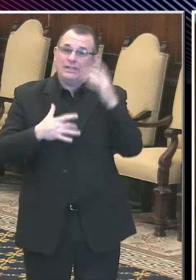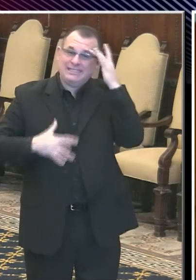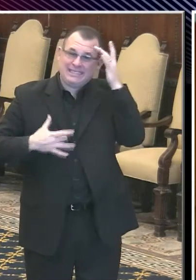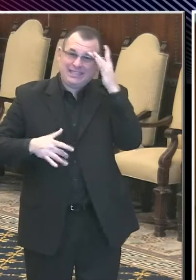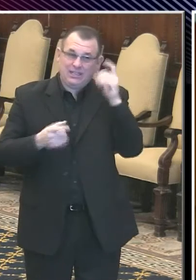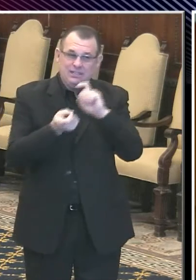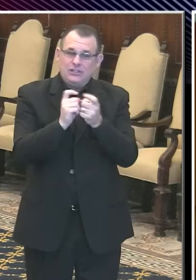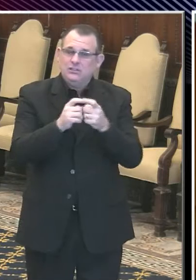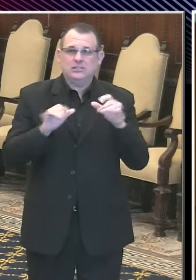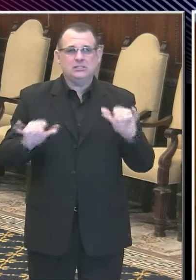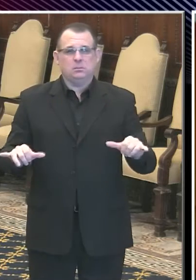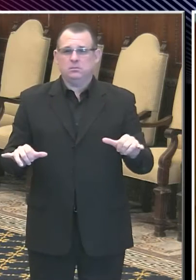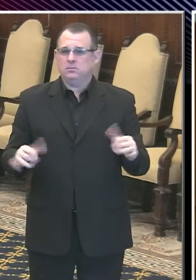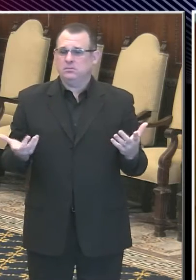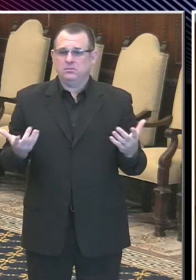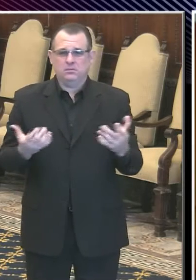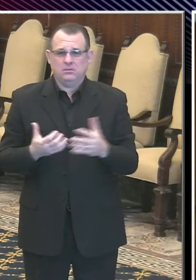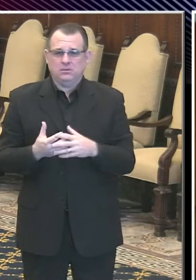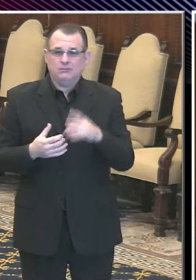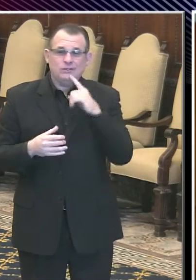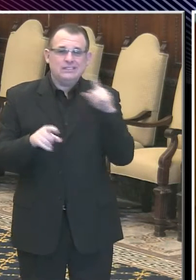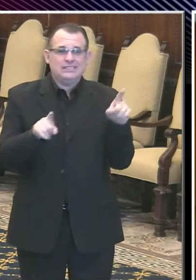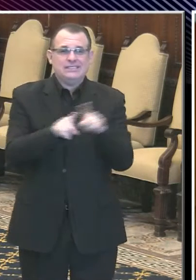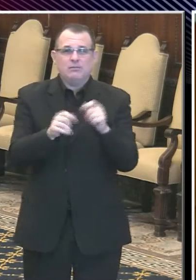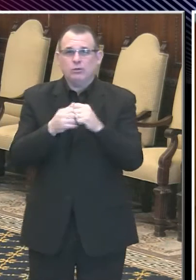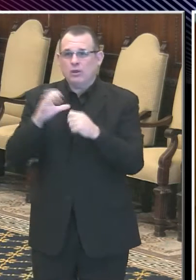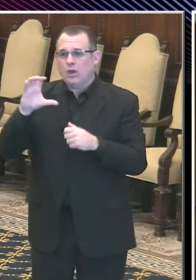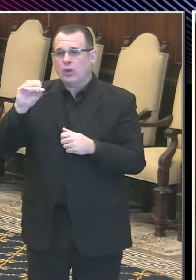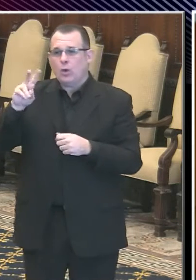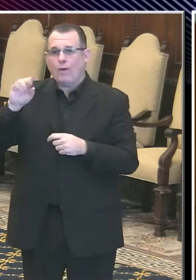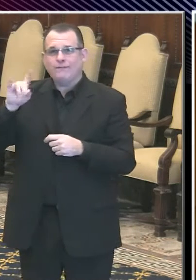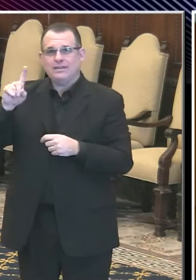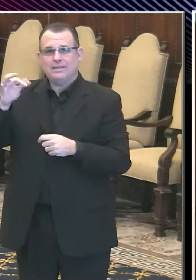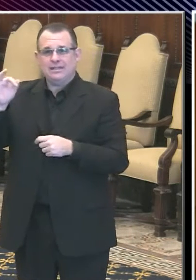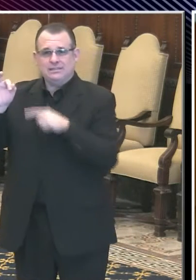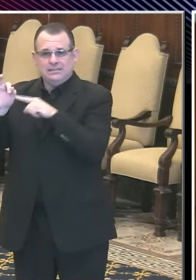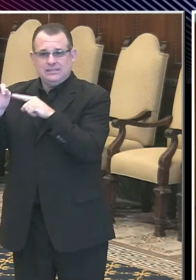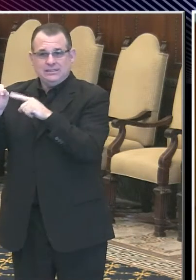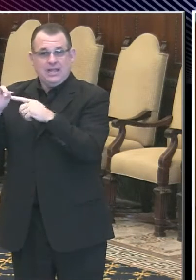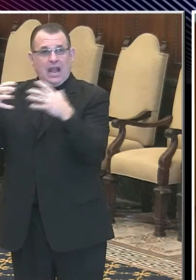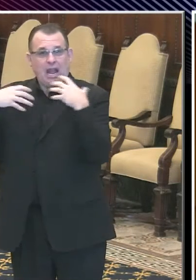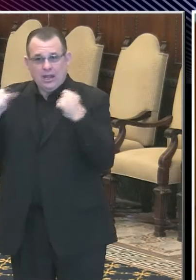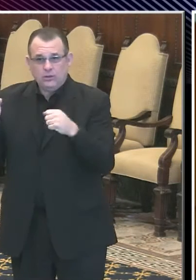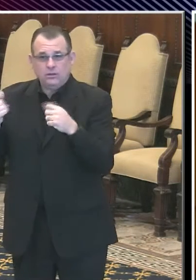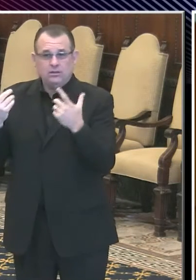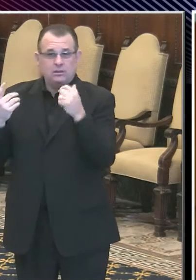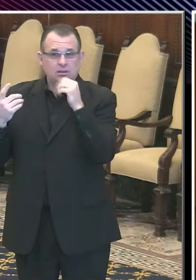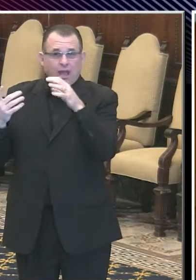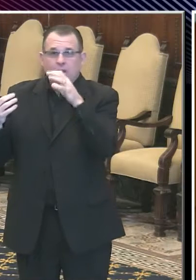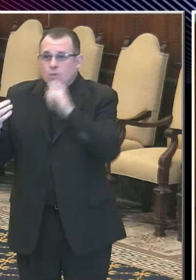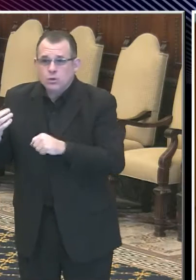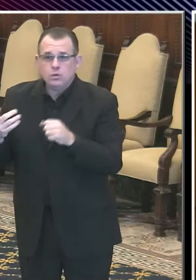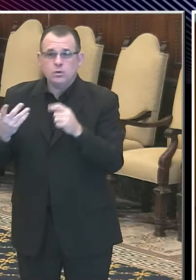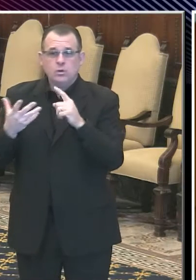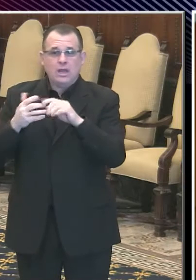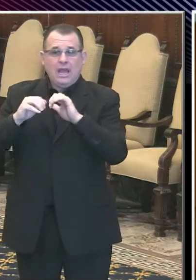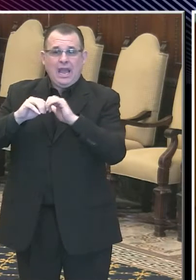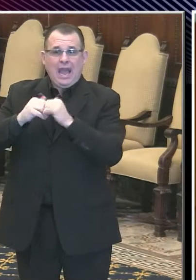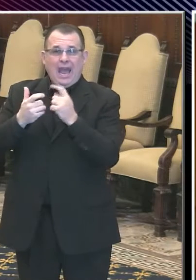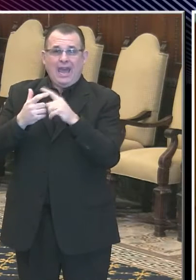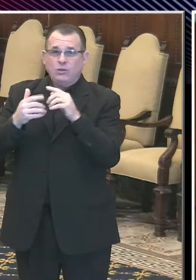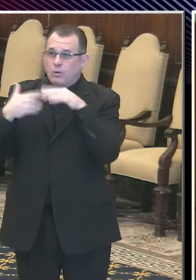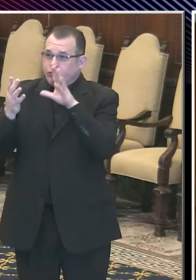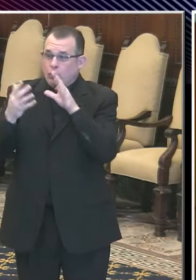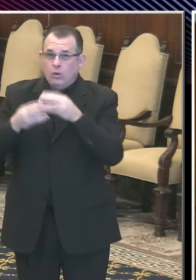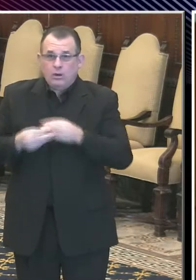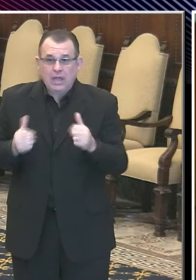is true for COVID. For people who are non-elderly, otherwise healthy with the infection, the testing isn't really going to change what you're going to do about this